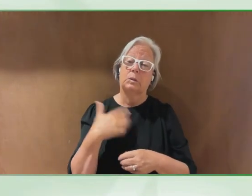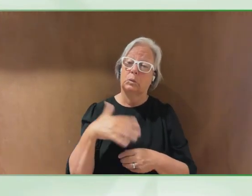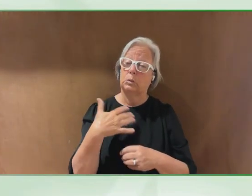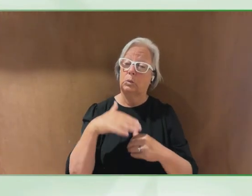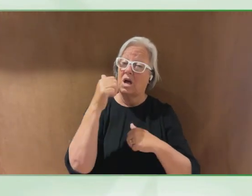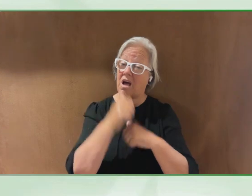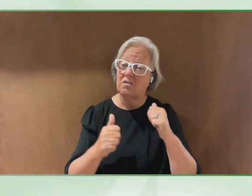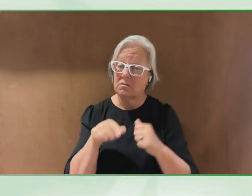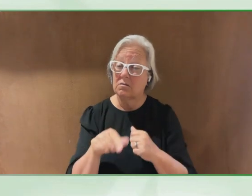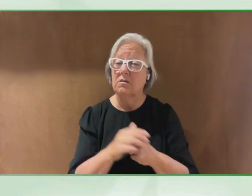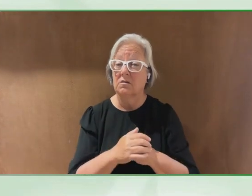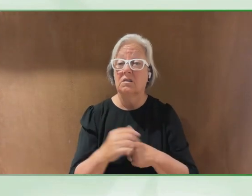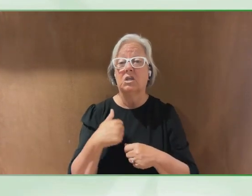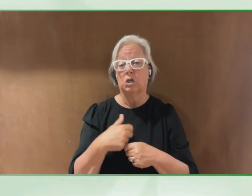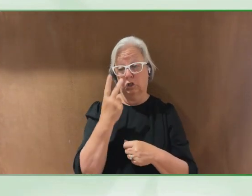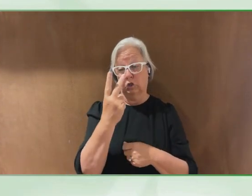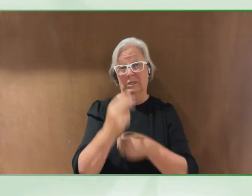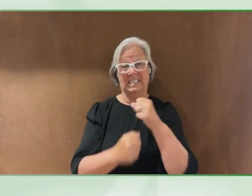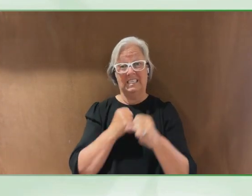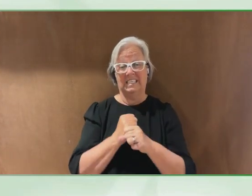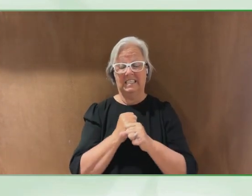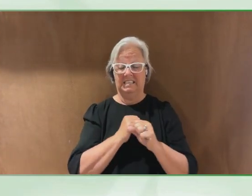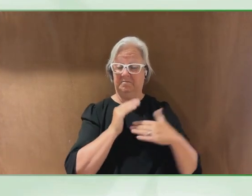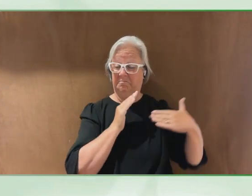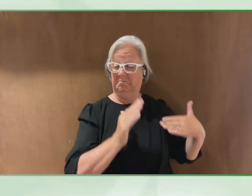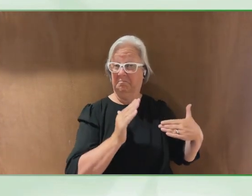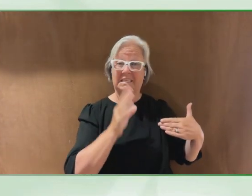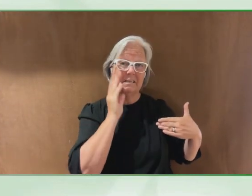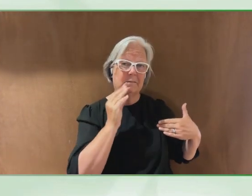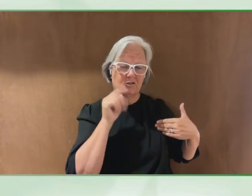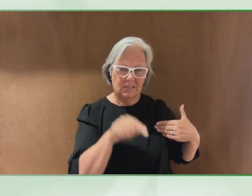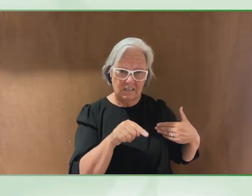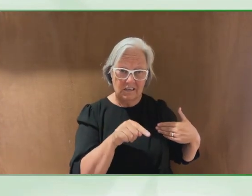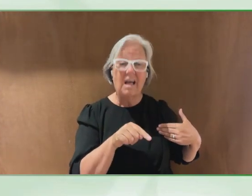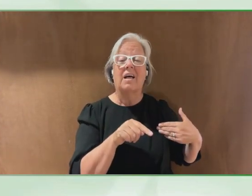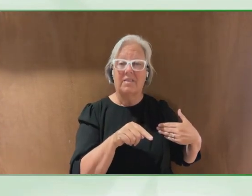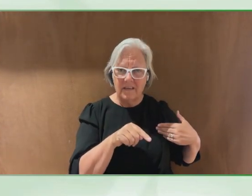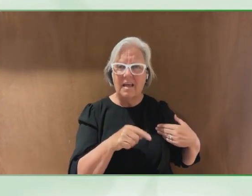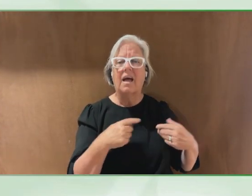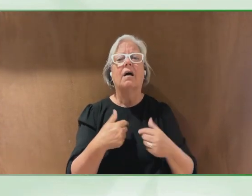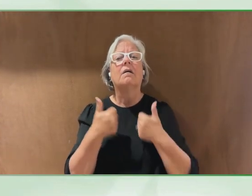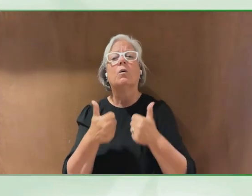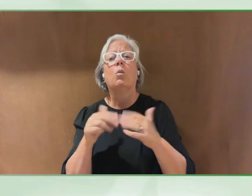2 years of experience, and I ended up finding a network of people